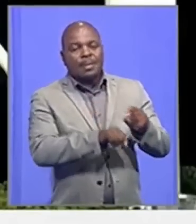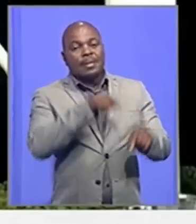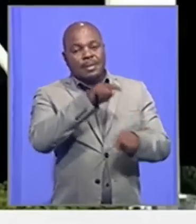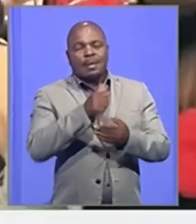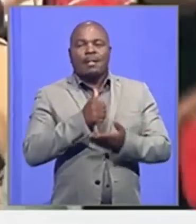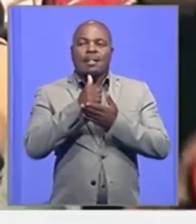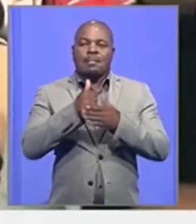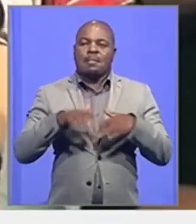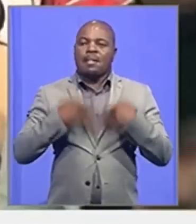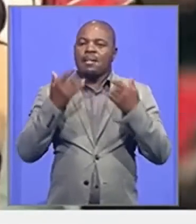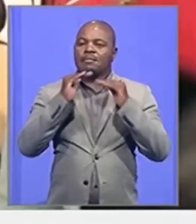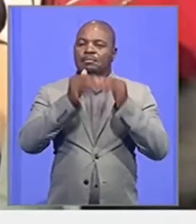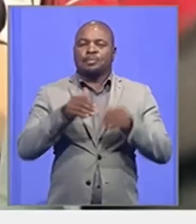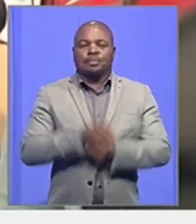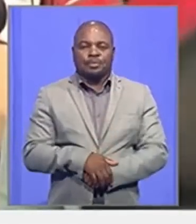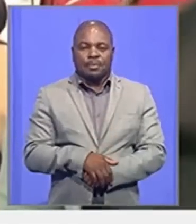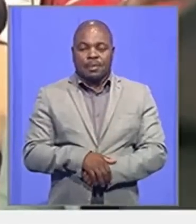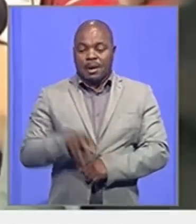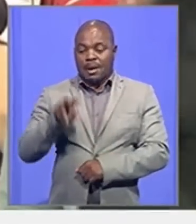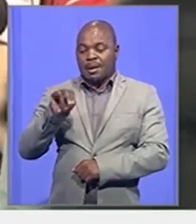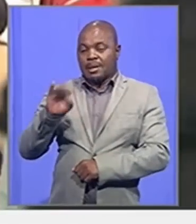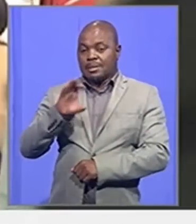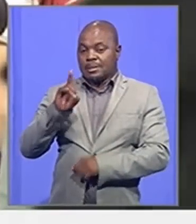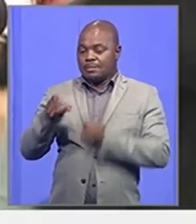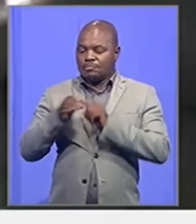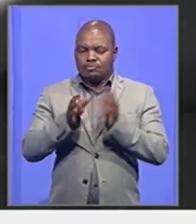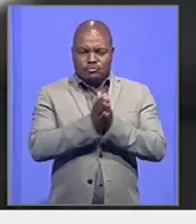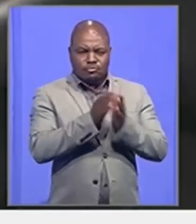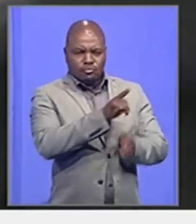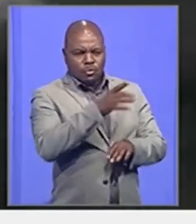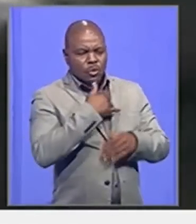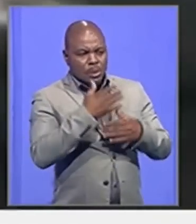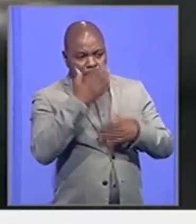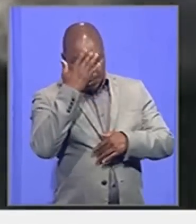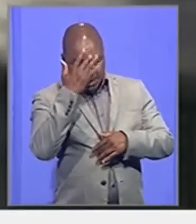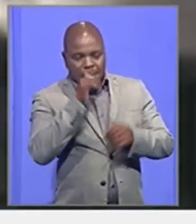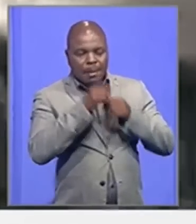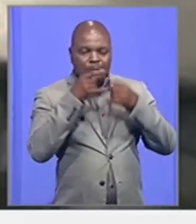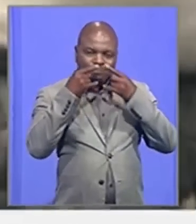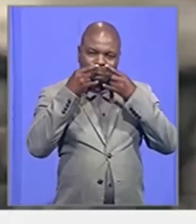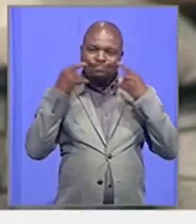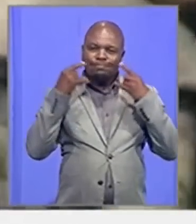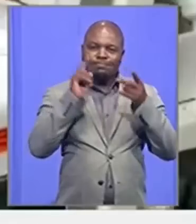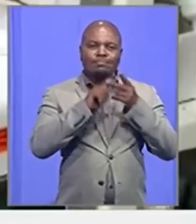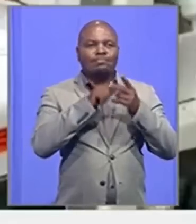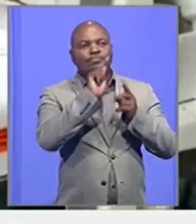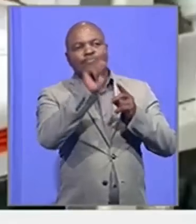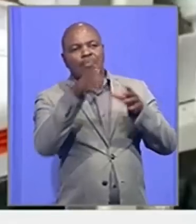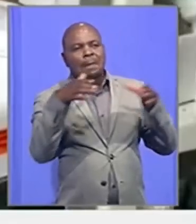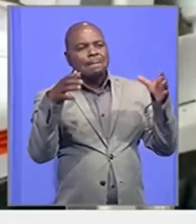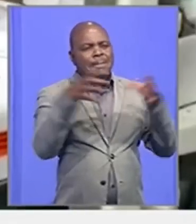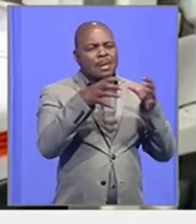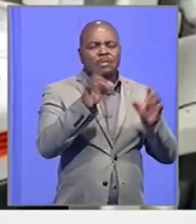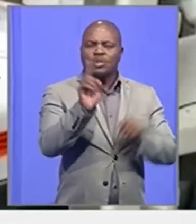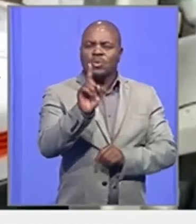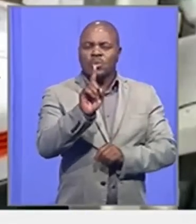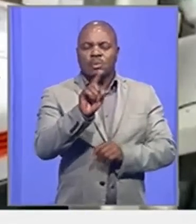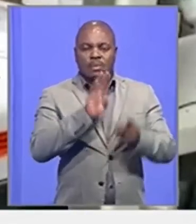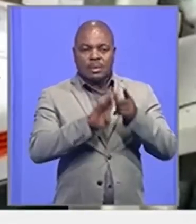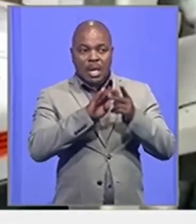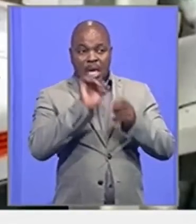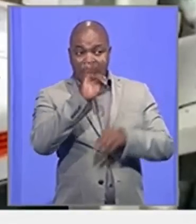save lives. NICD ikwetse go ba ba sa itekanelang gore ba apare dimaske, ba efoge dikopano tse dikgolo le gore fa